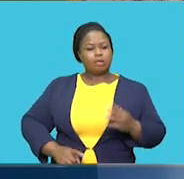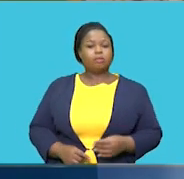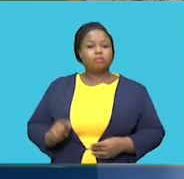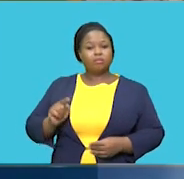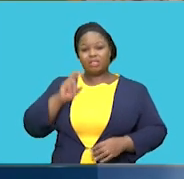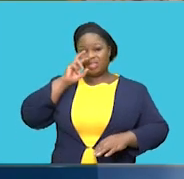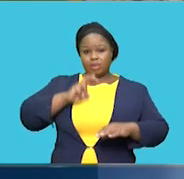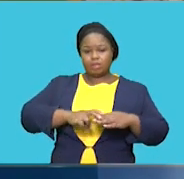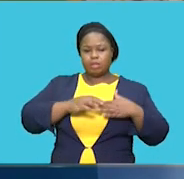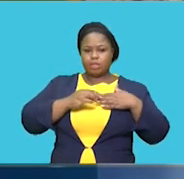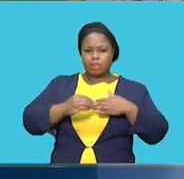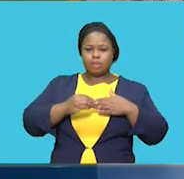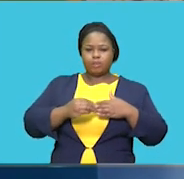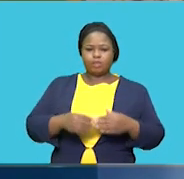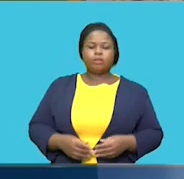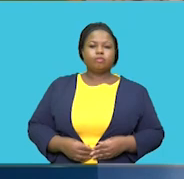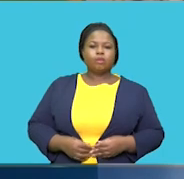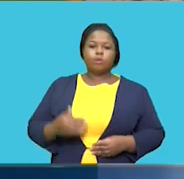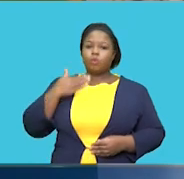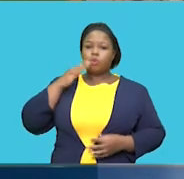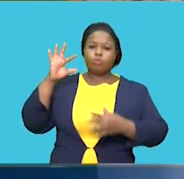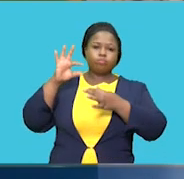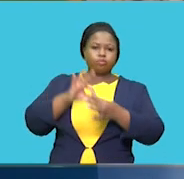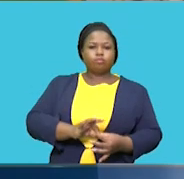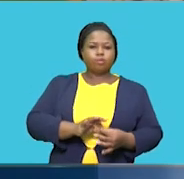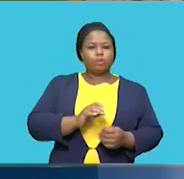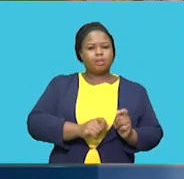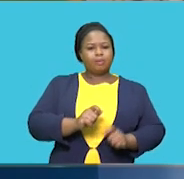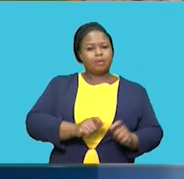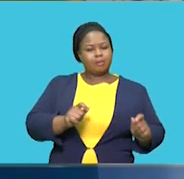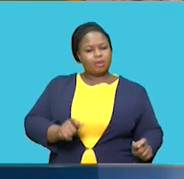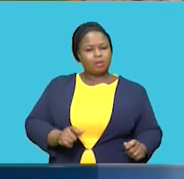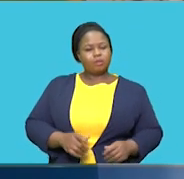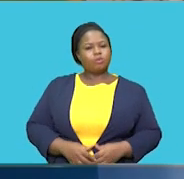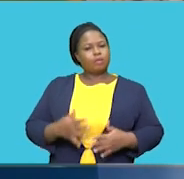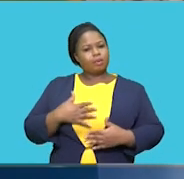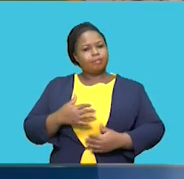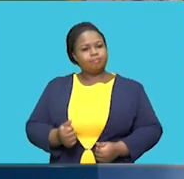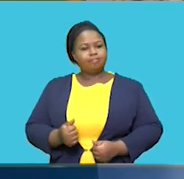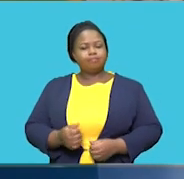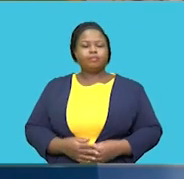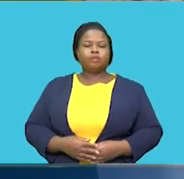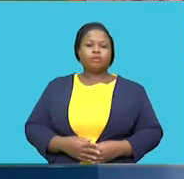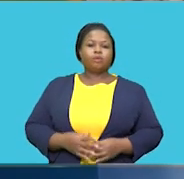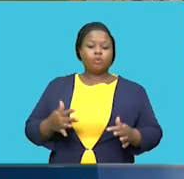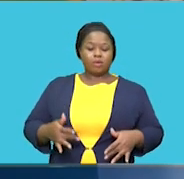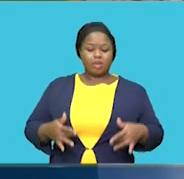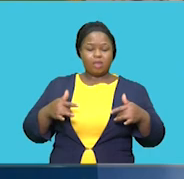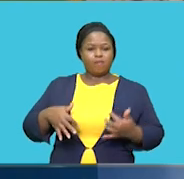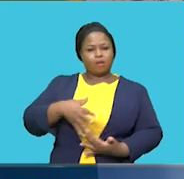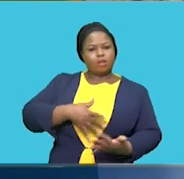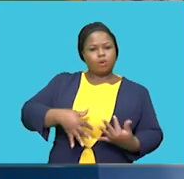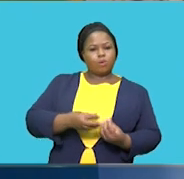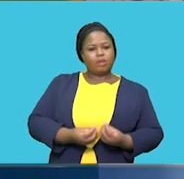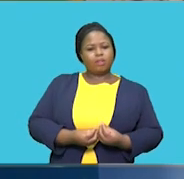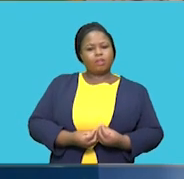requires a leadership that is steeped among the people. A leadership that appreciates and exists, that lives among the people, like our